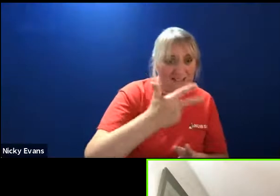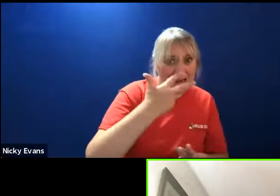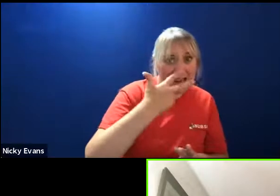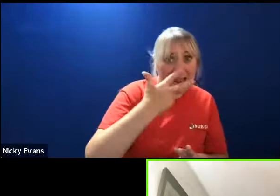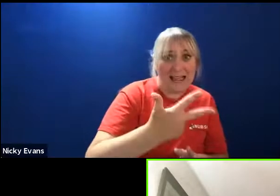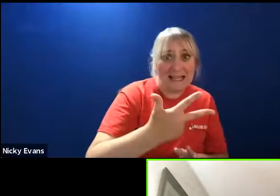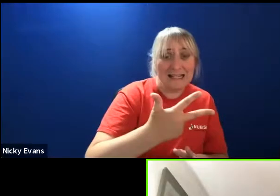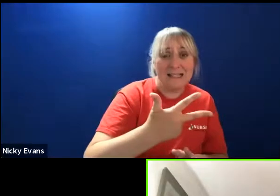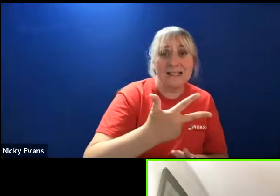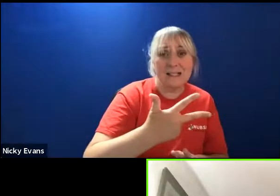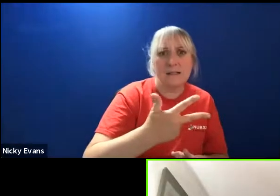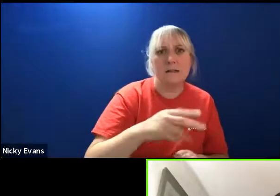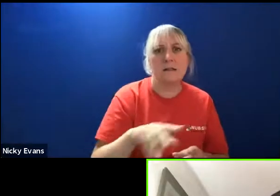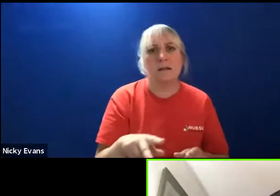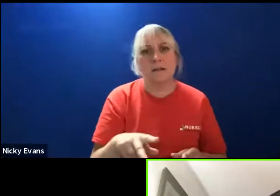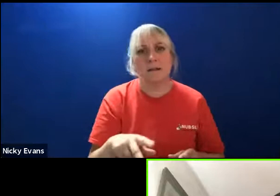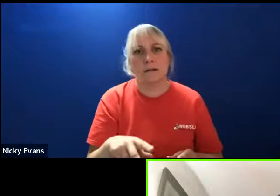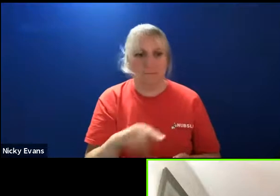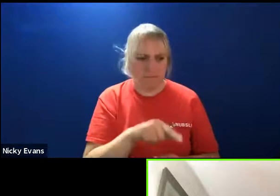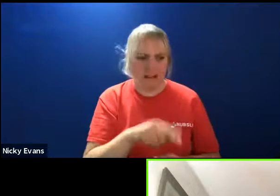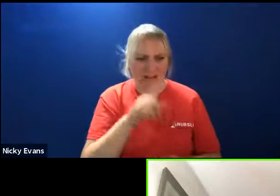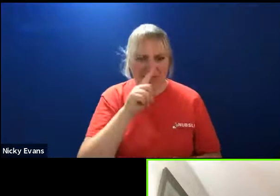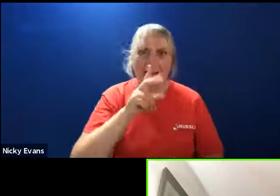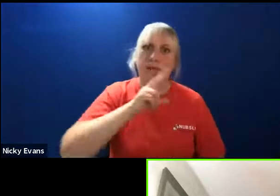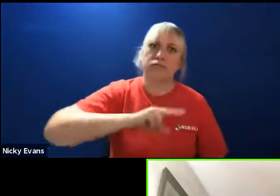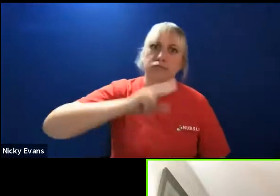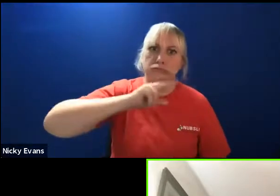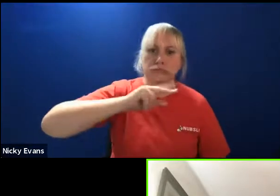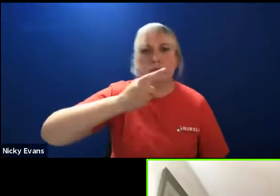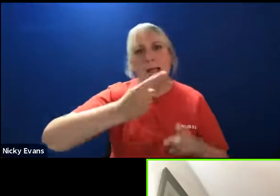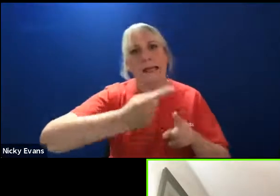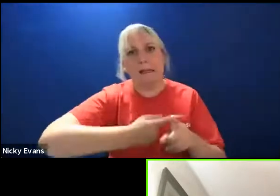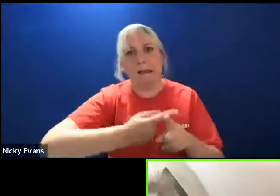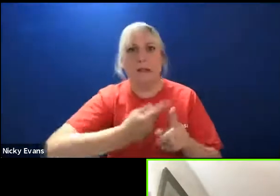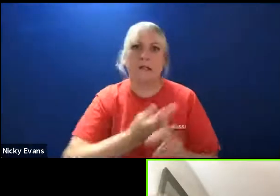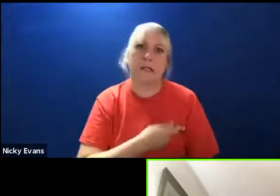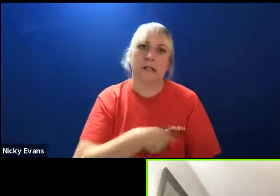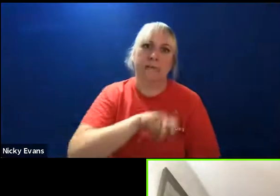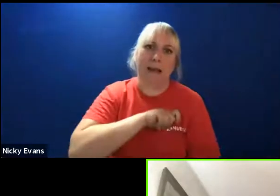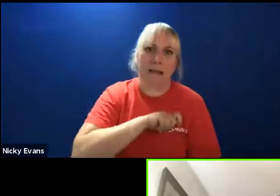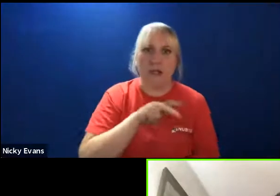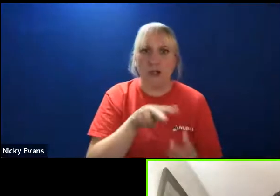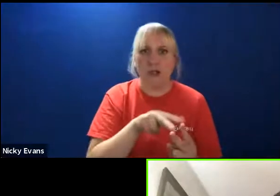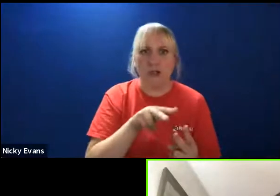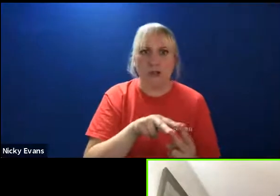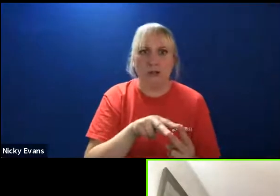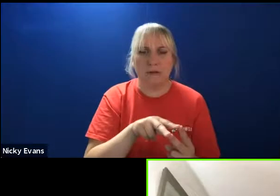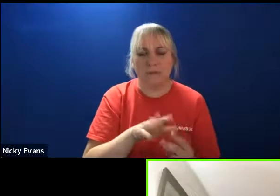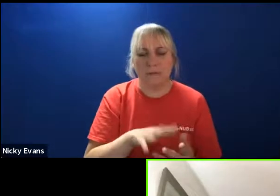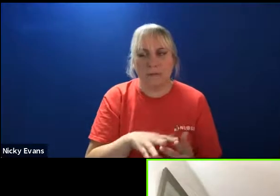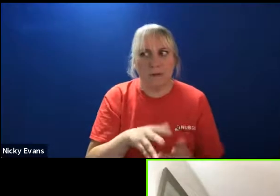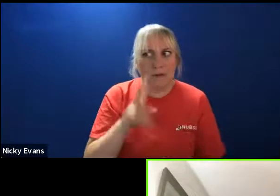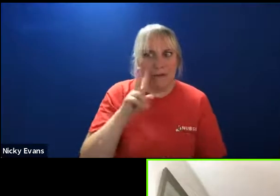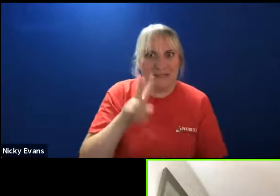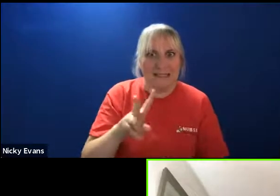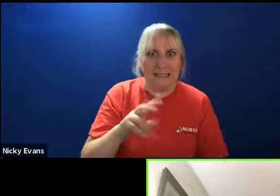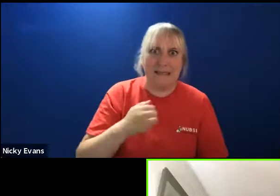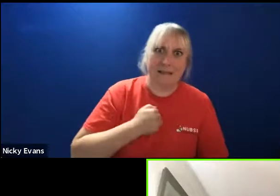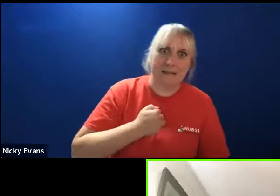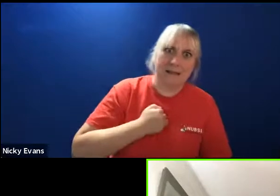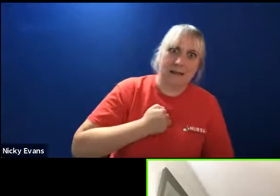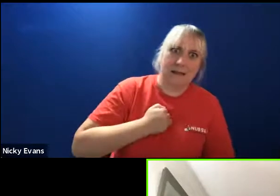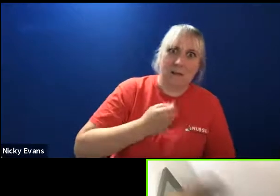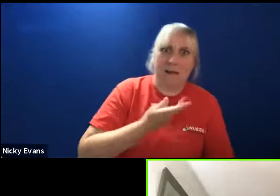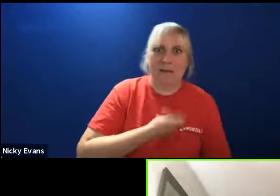way, can speak to you in English as well as in Spanish. And you've seen evidence of my Spanish